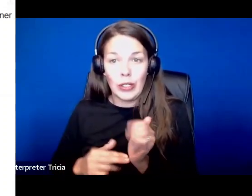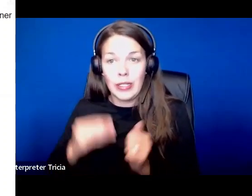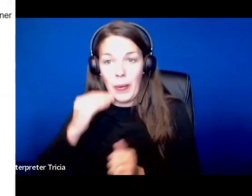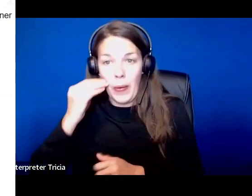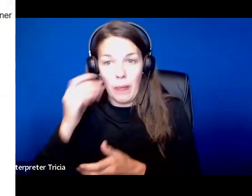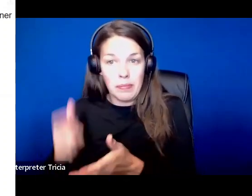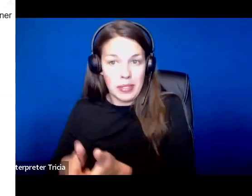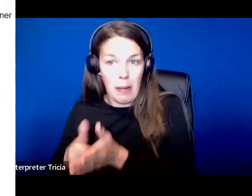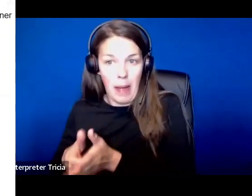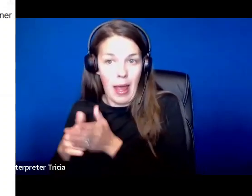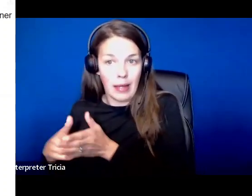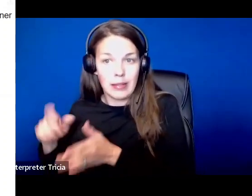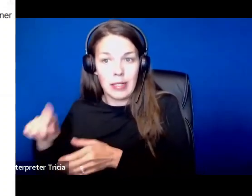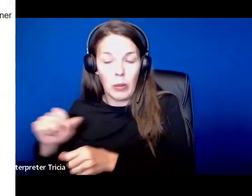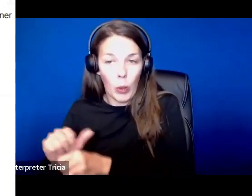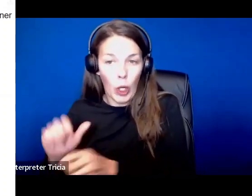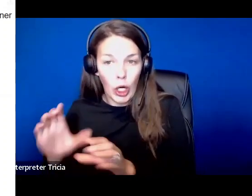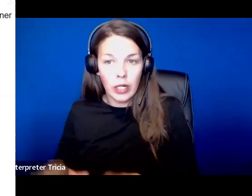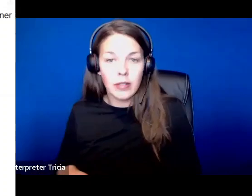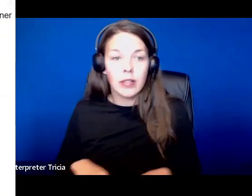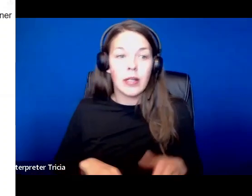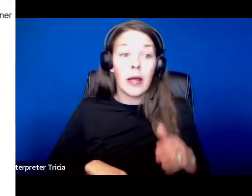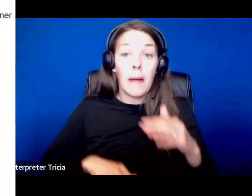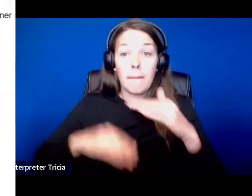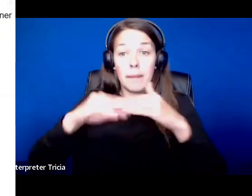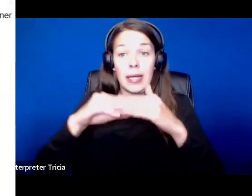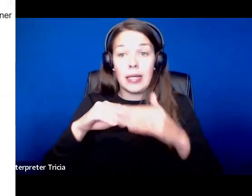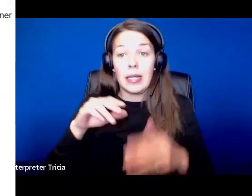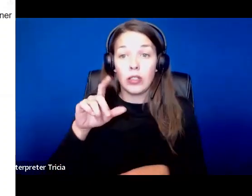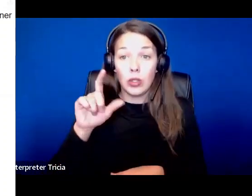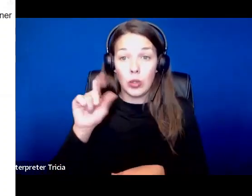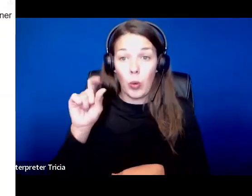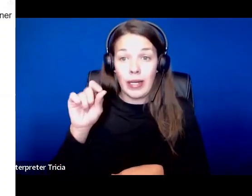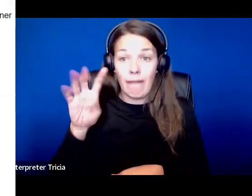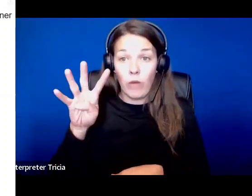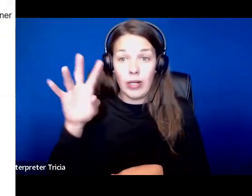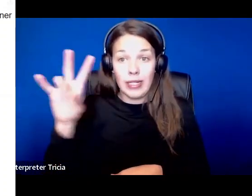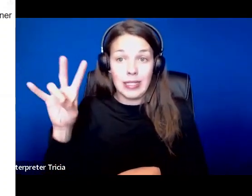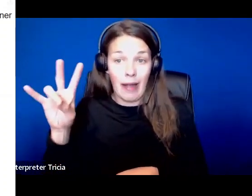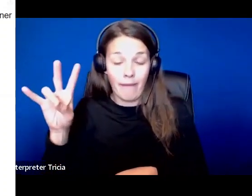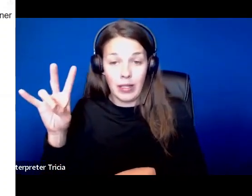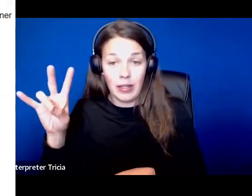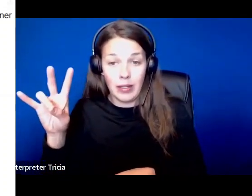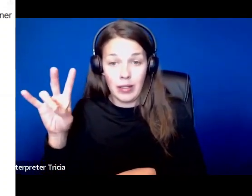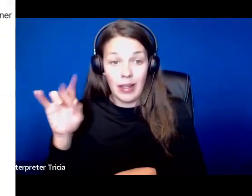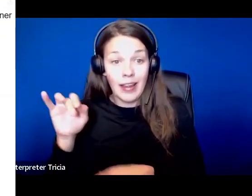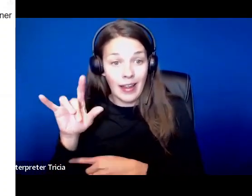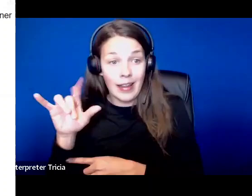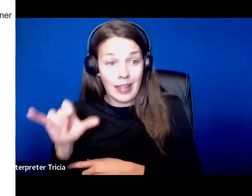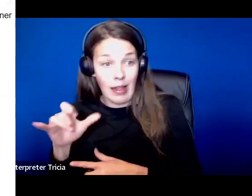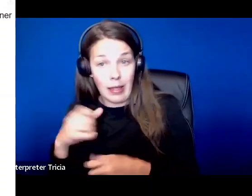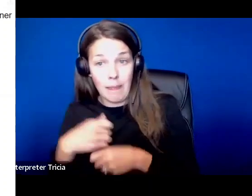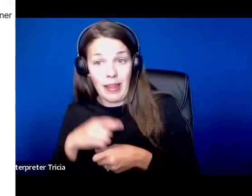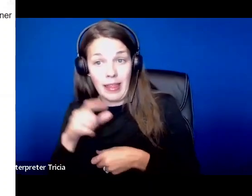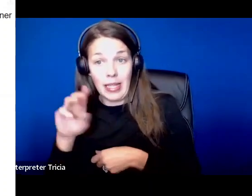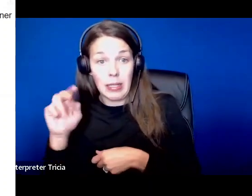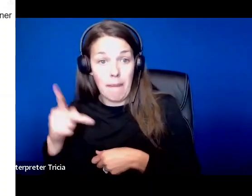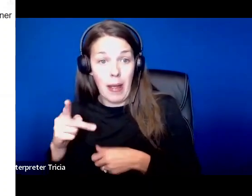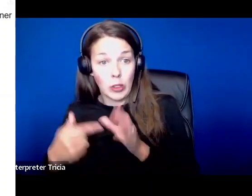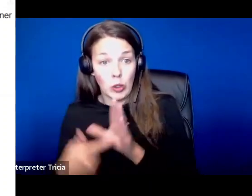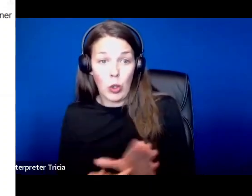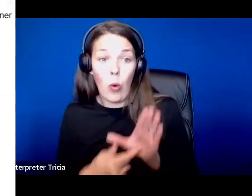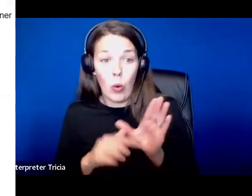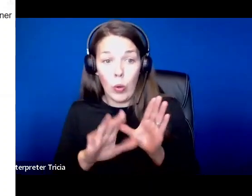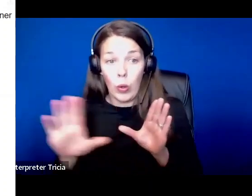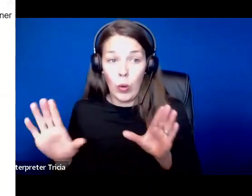So peak for the state is in 2047, and Kelly produced this nifty map here that shows when the